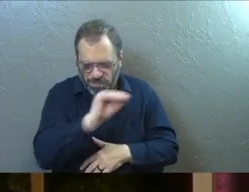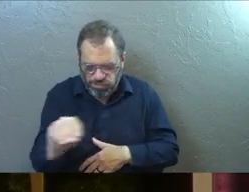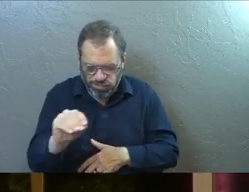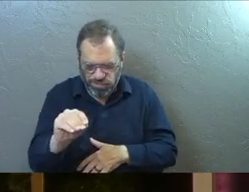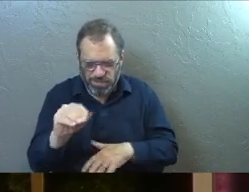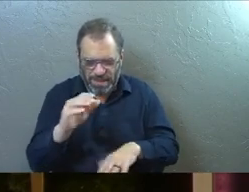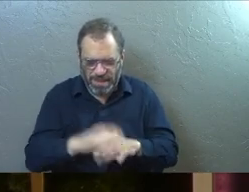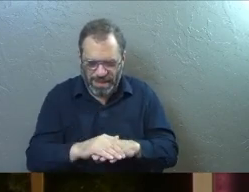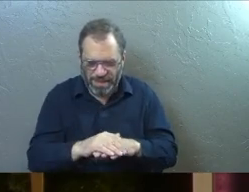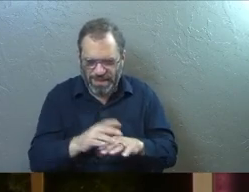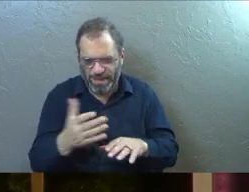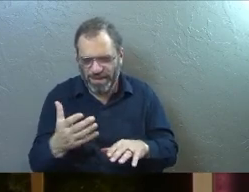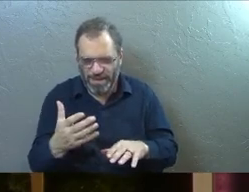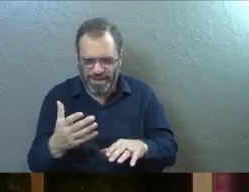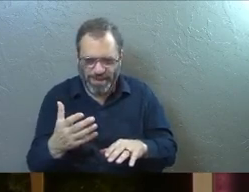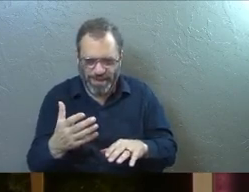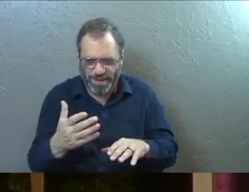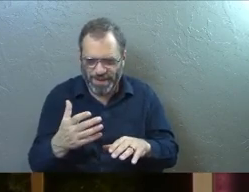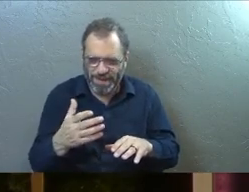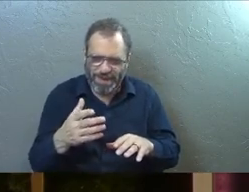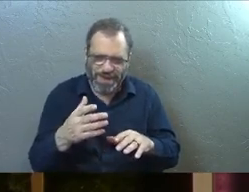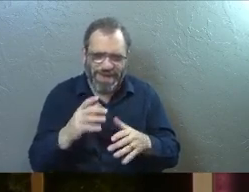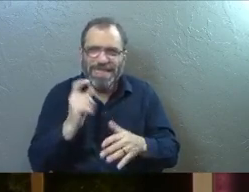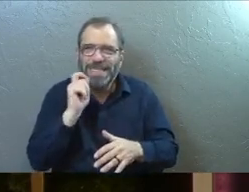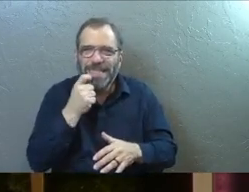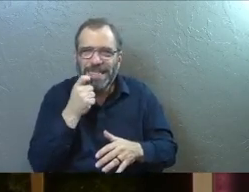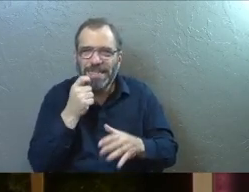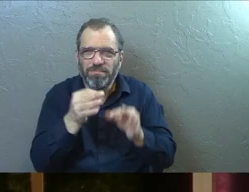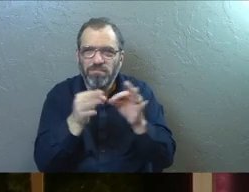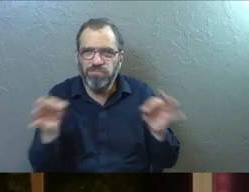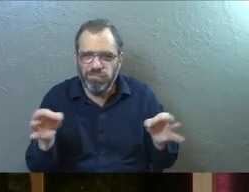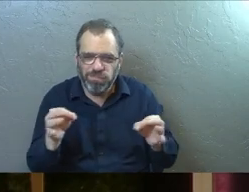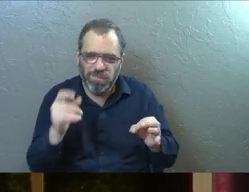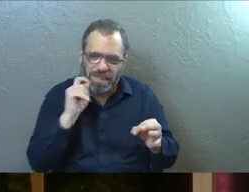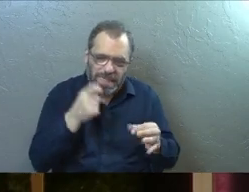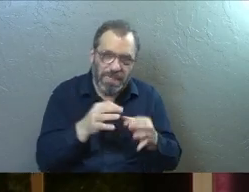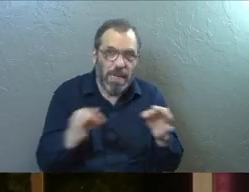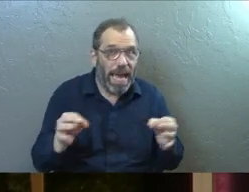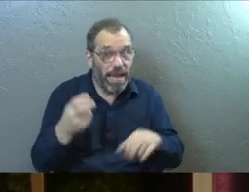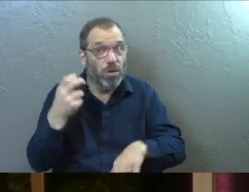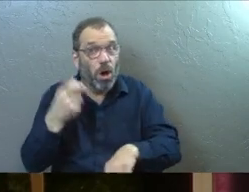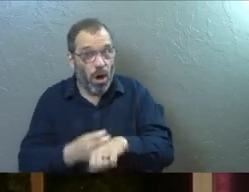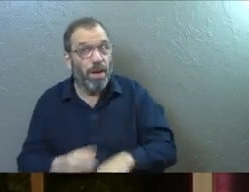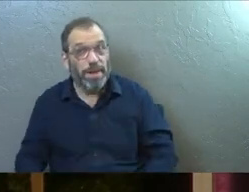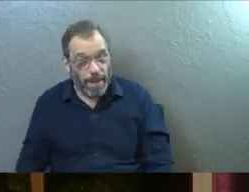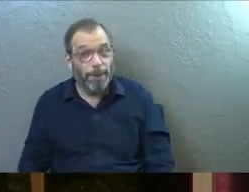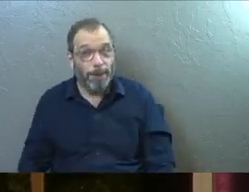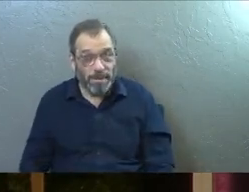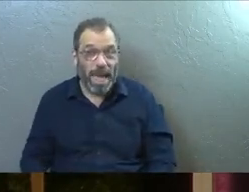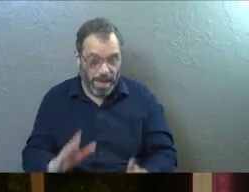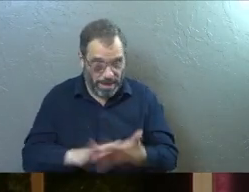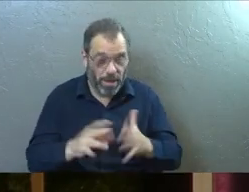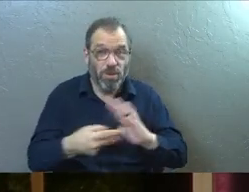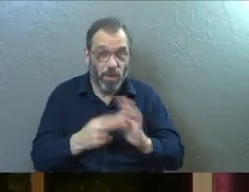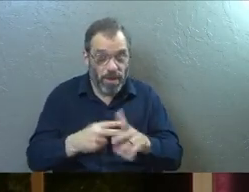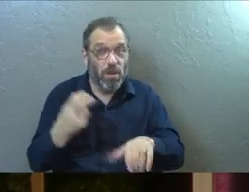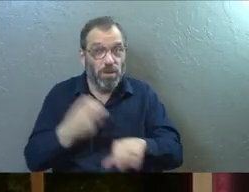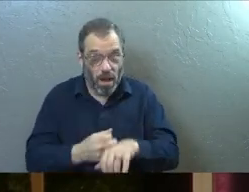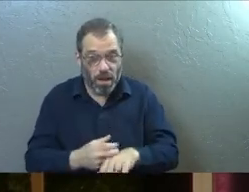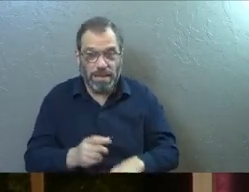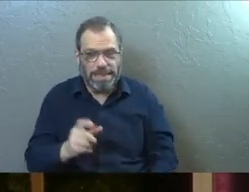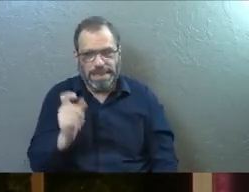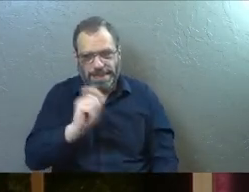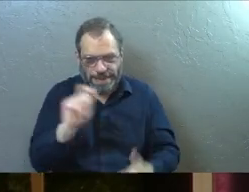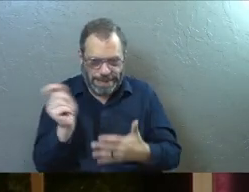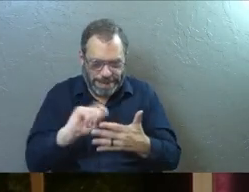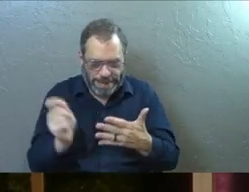these caveats and all of this, hey, like, I know this is super hard, and it's difficult to do this, and here's all the reasons why it's difficult to do